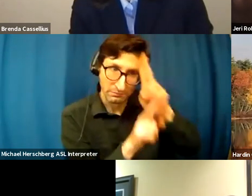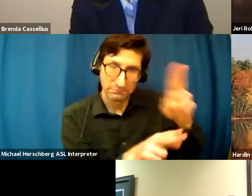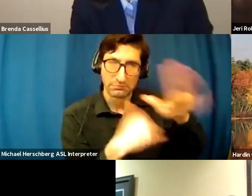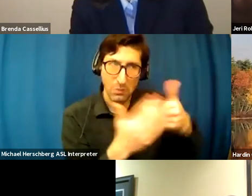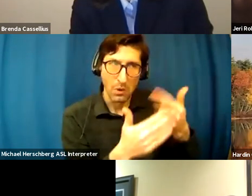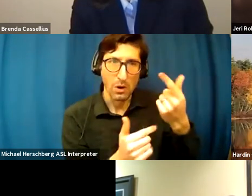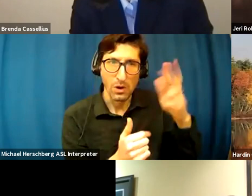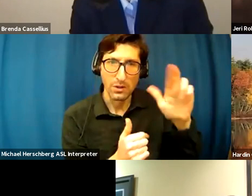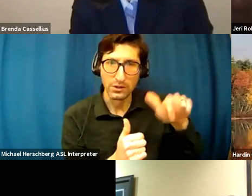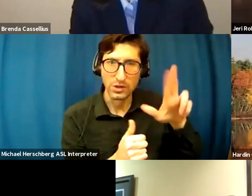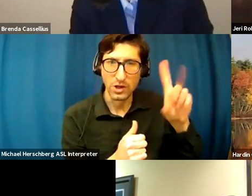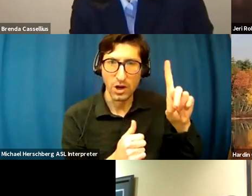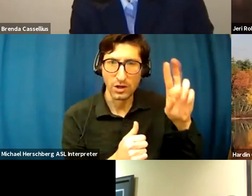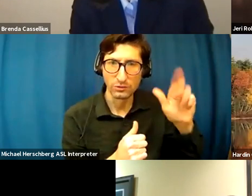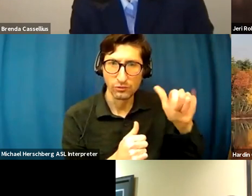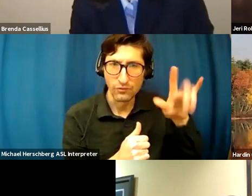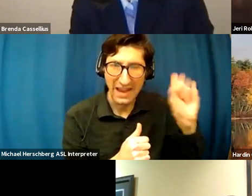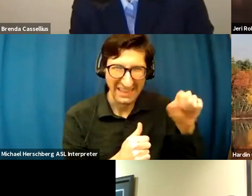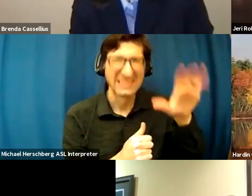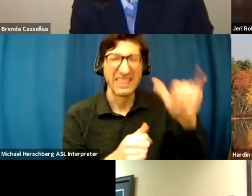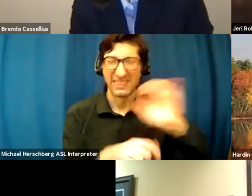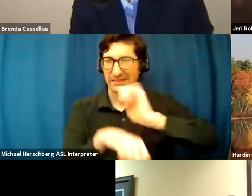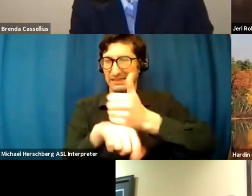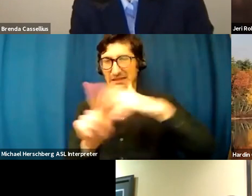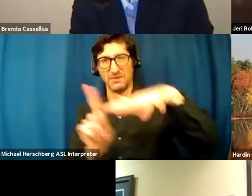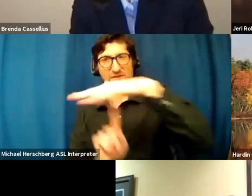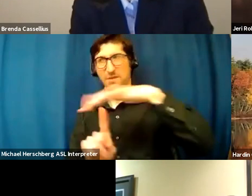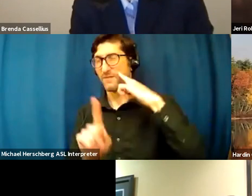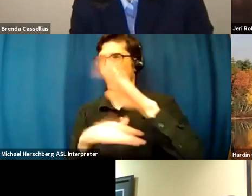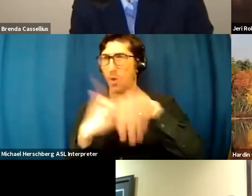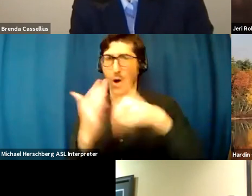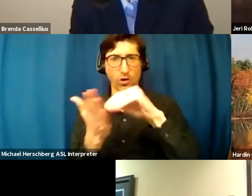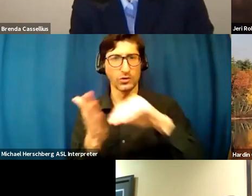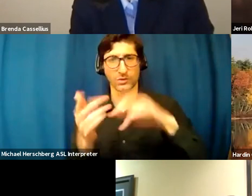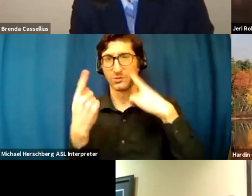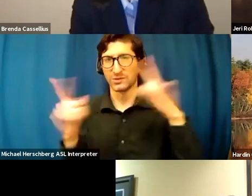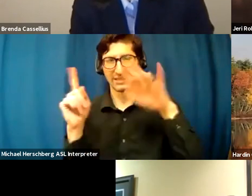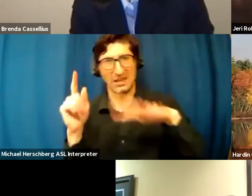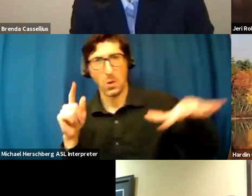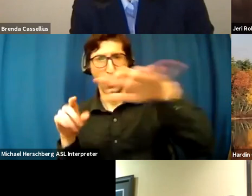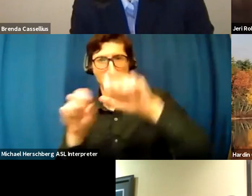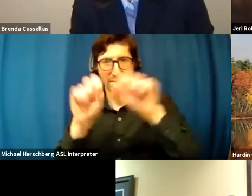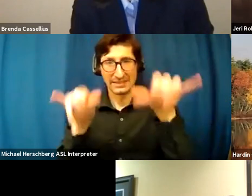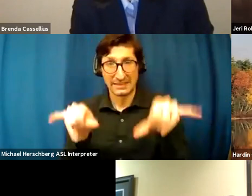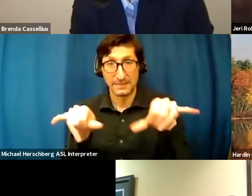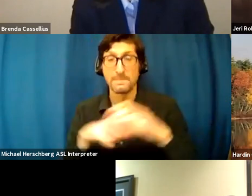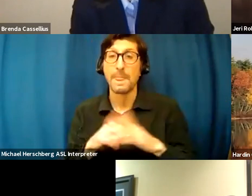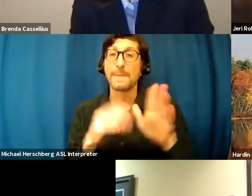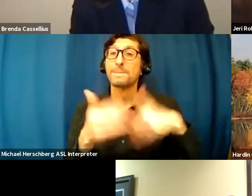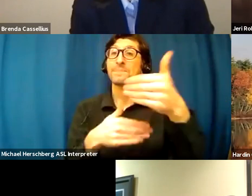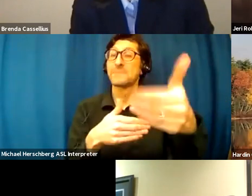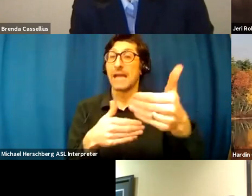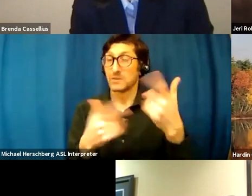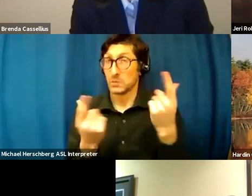the conditions for student success system-wide. As our next step, the committee is going to hold